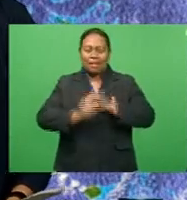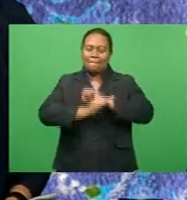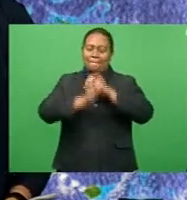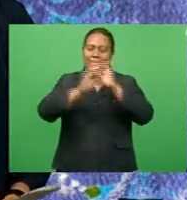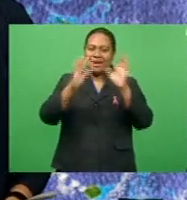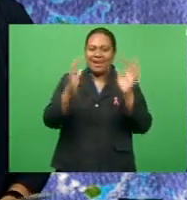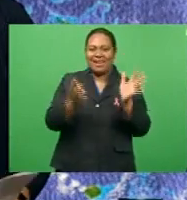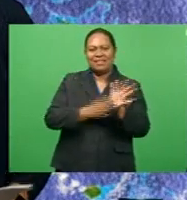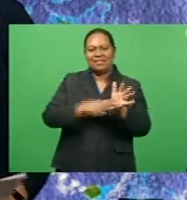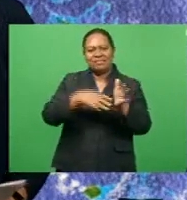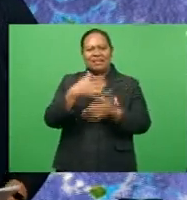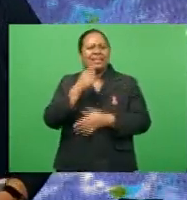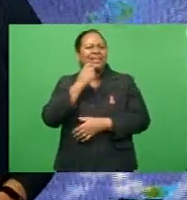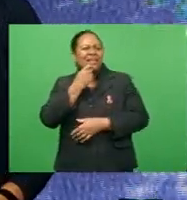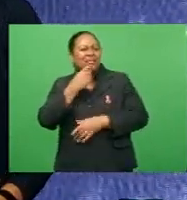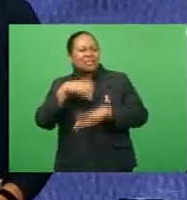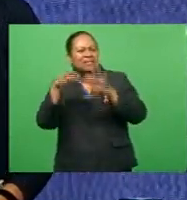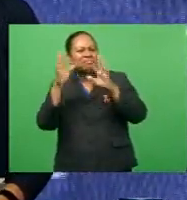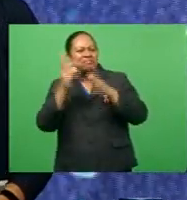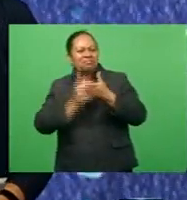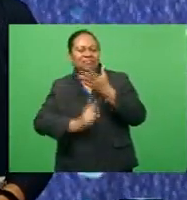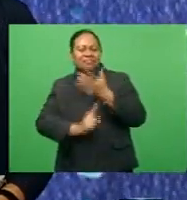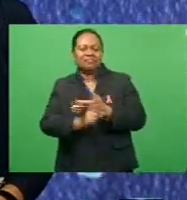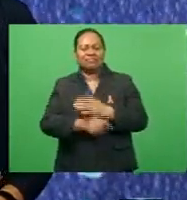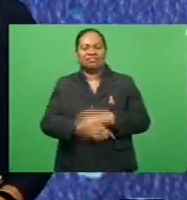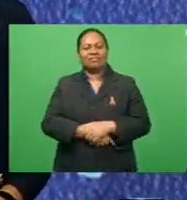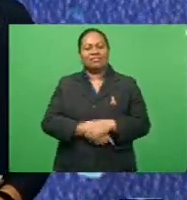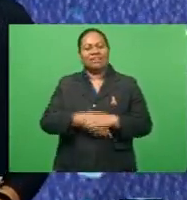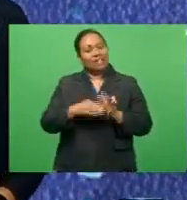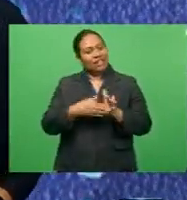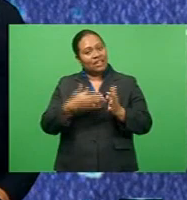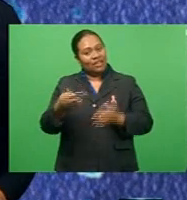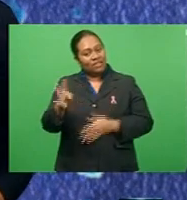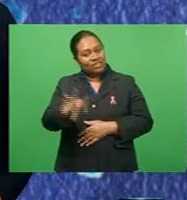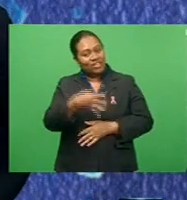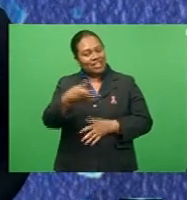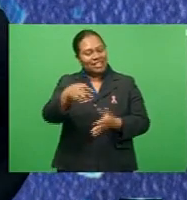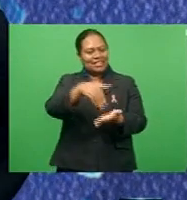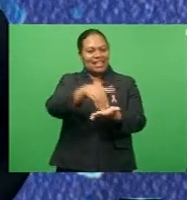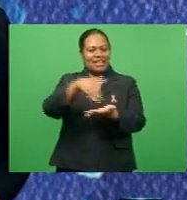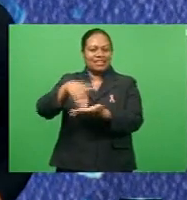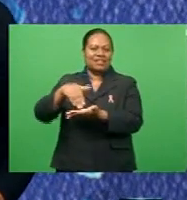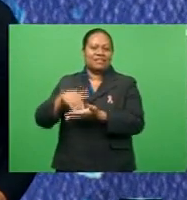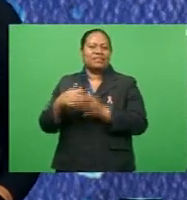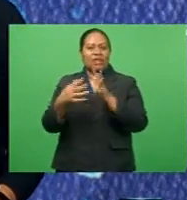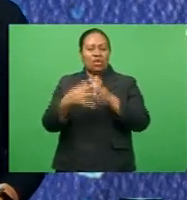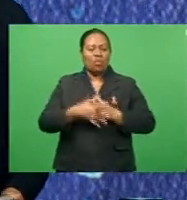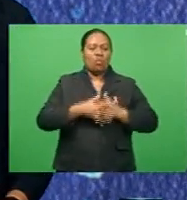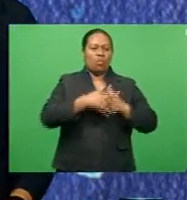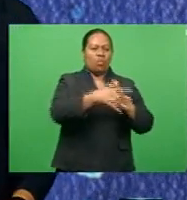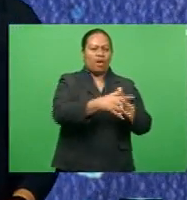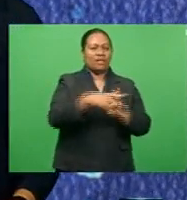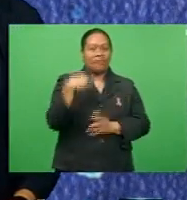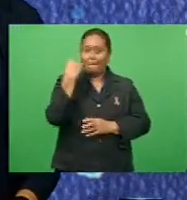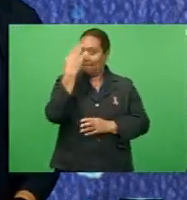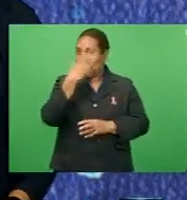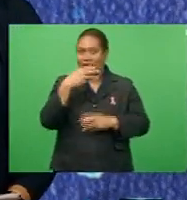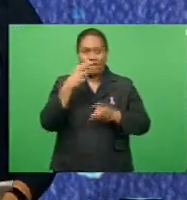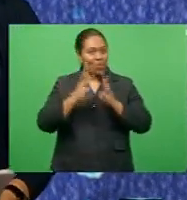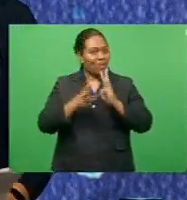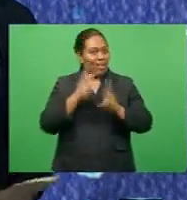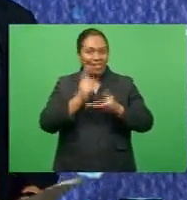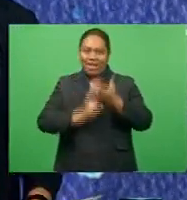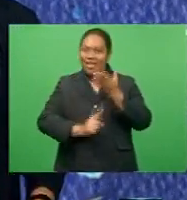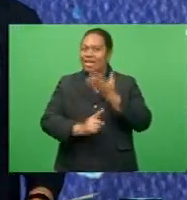Monday, little humid too. Let's check out the other centers. In the west, it had beautiful weather going